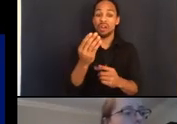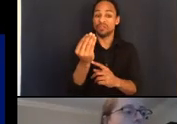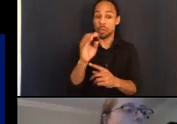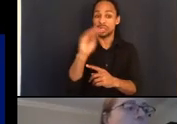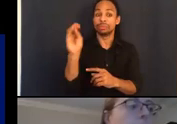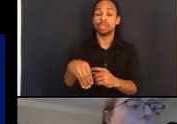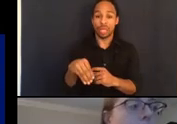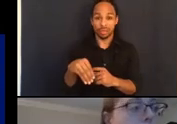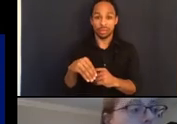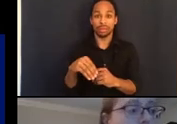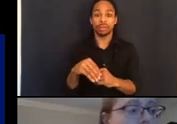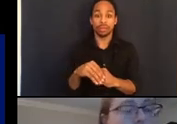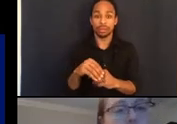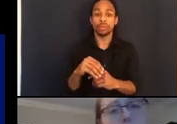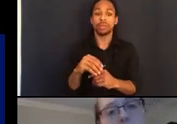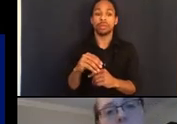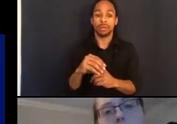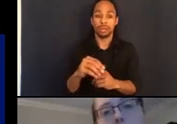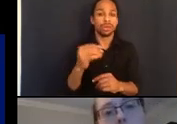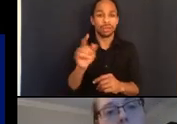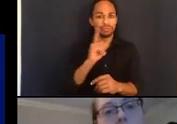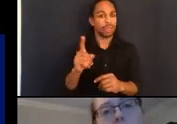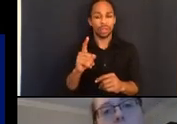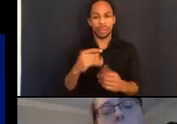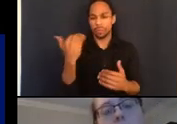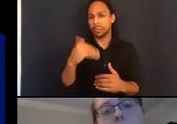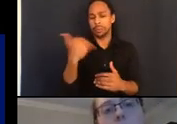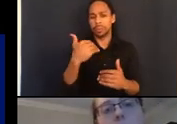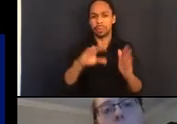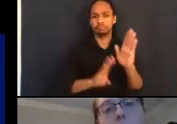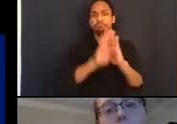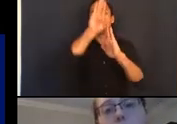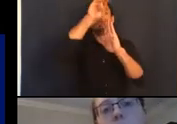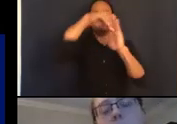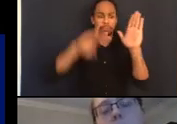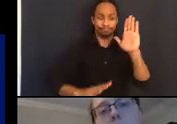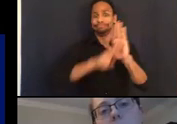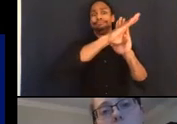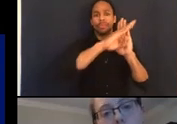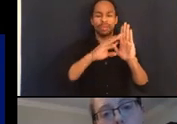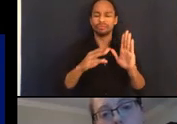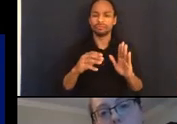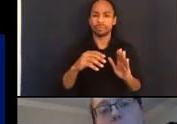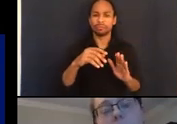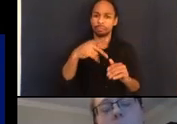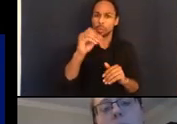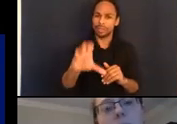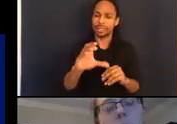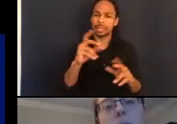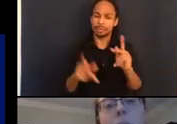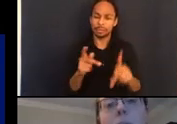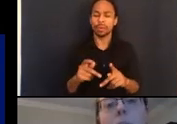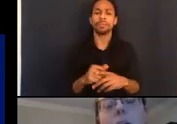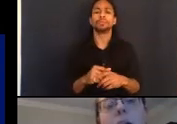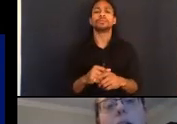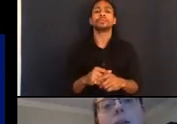So those dramatic disparities, I think, really focused people's attention on this issue. I think people knew that racial health inequities and